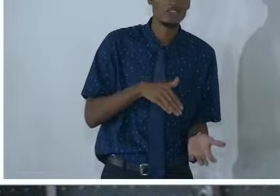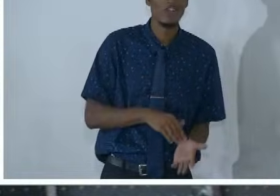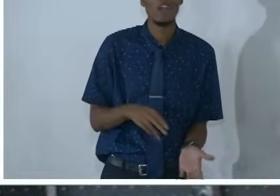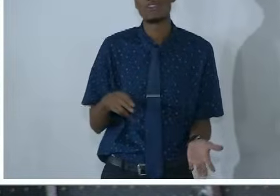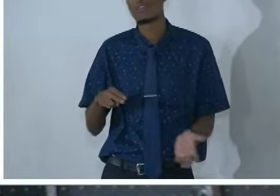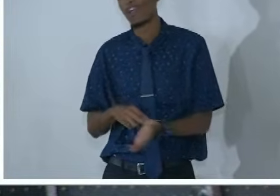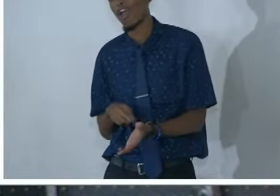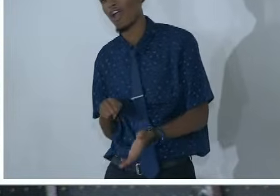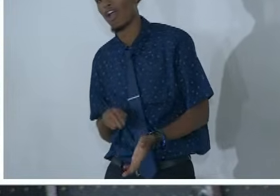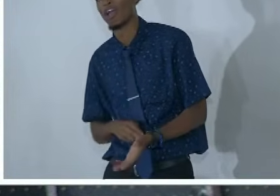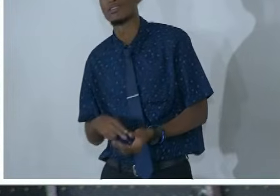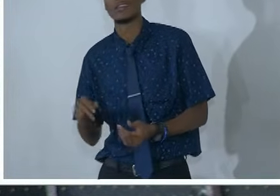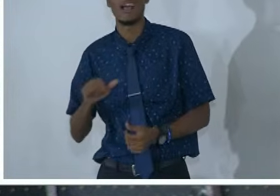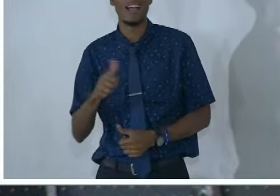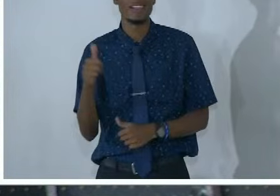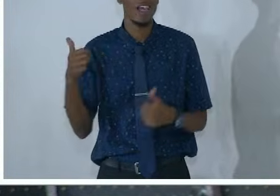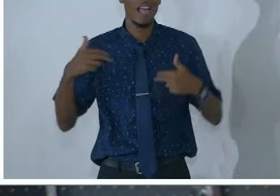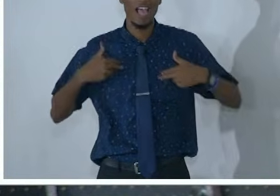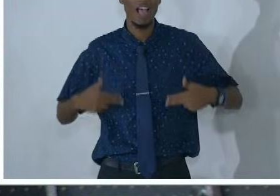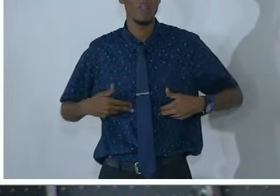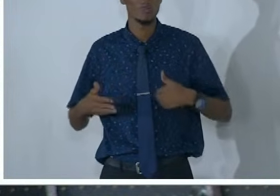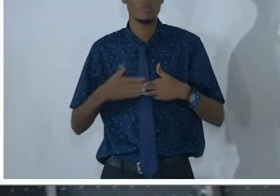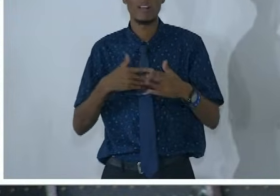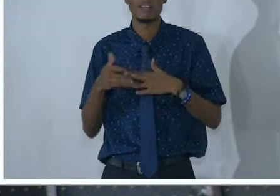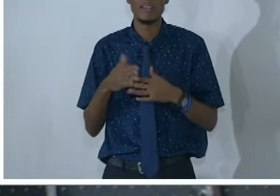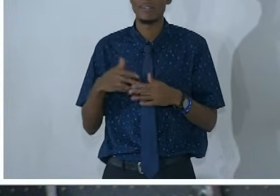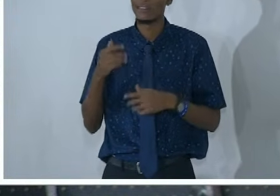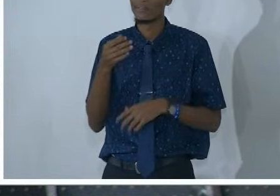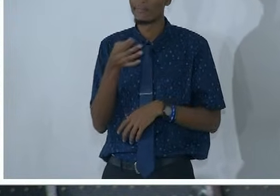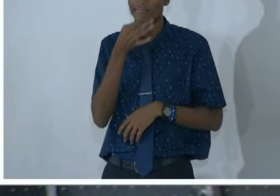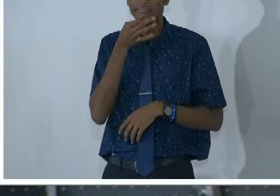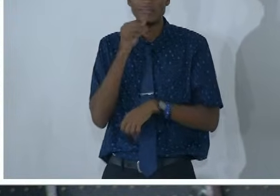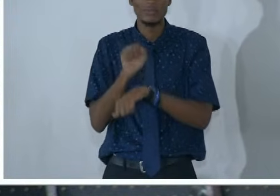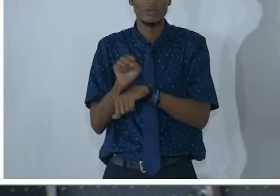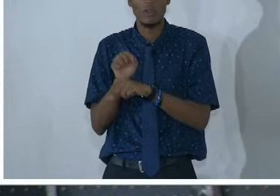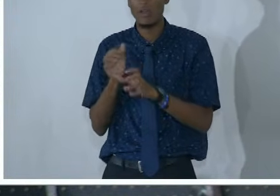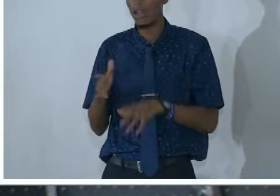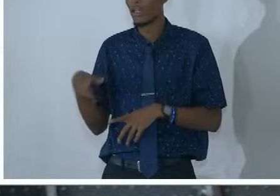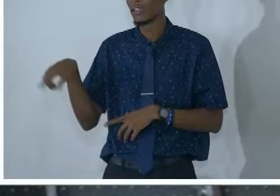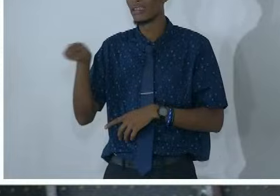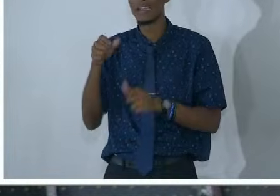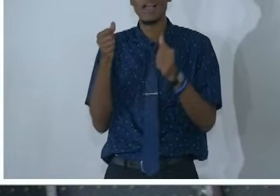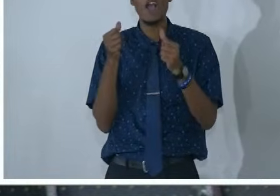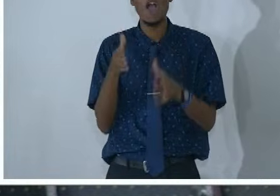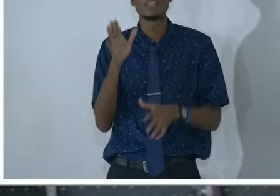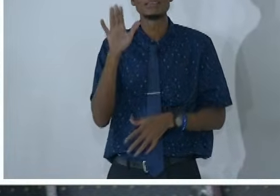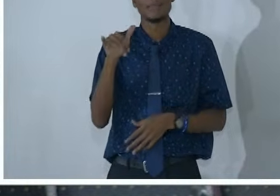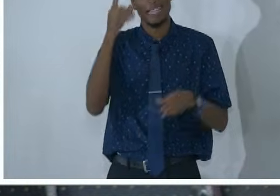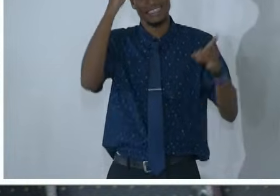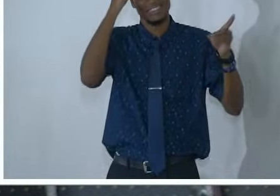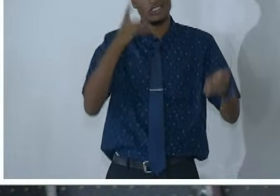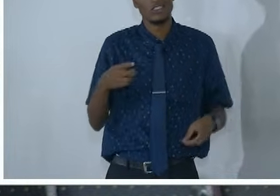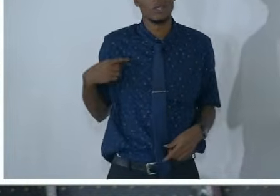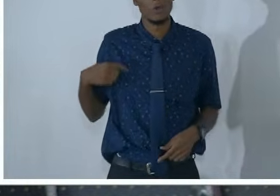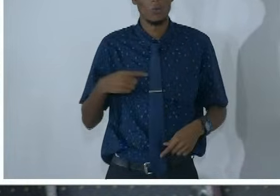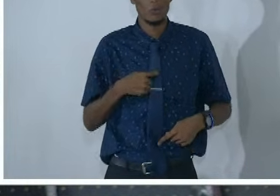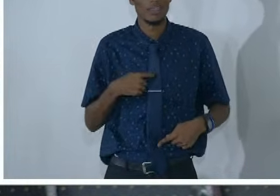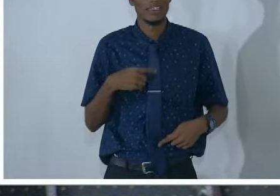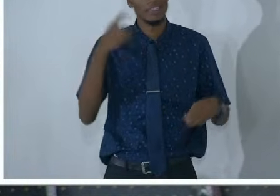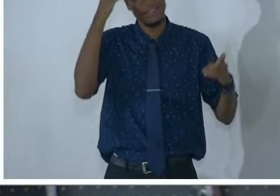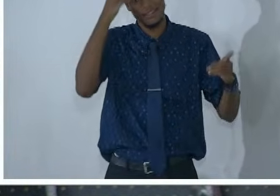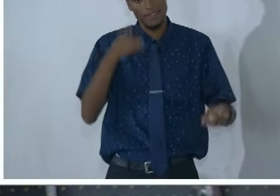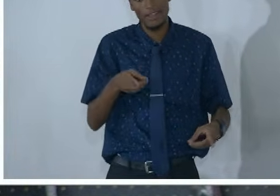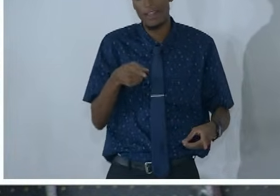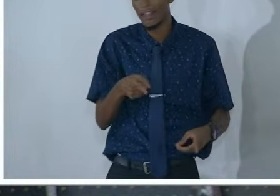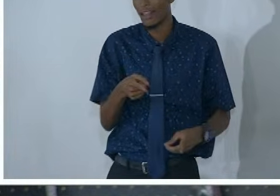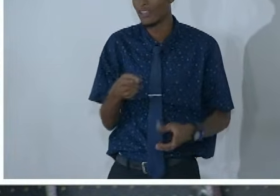health practitioners' attention is caused by decisions that we make, and in some instances, decisions that